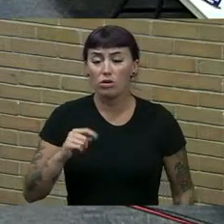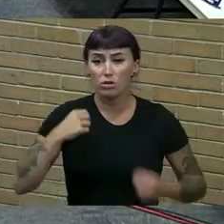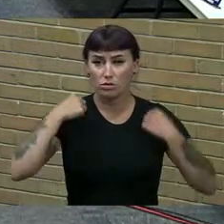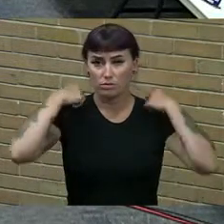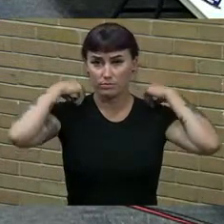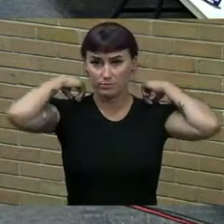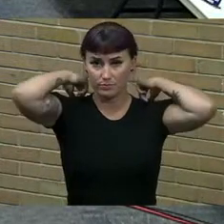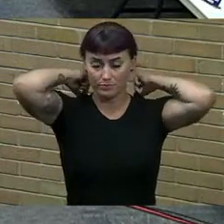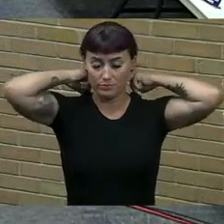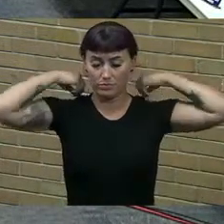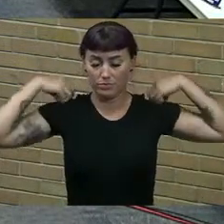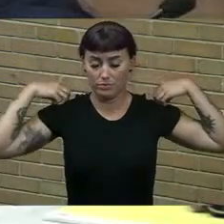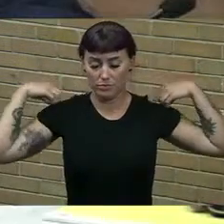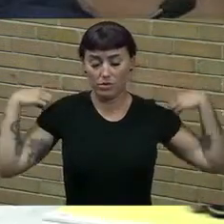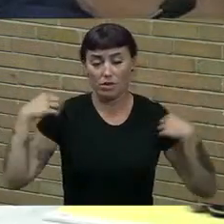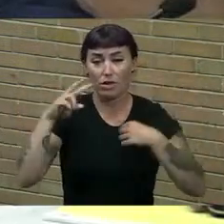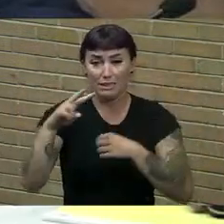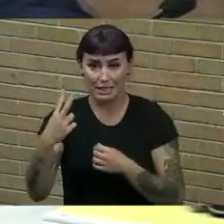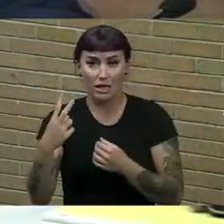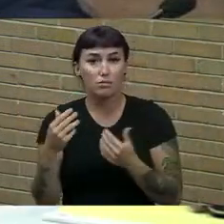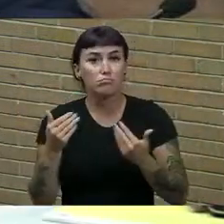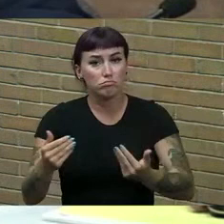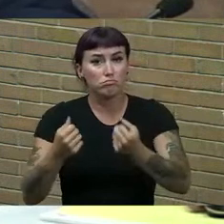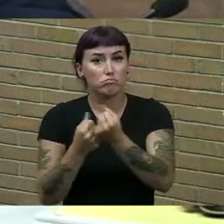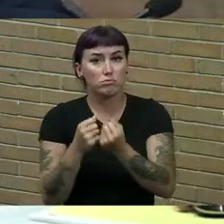that part. Thank you. It was Chris Werner. It's Chris.